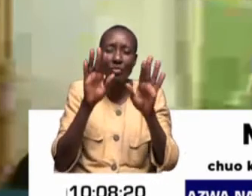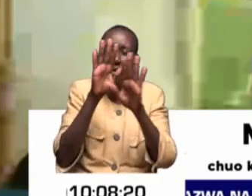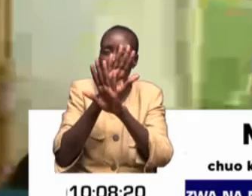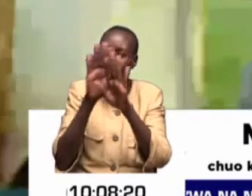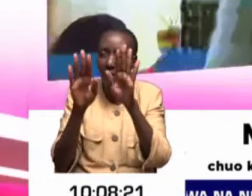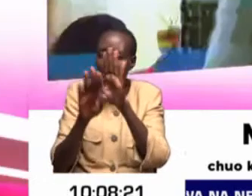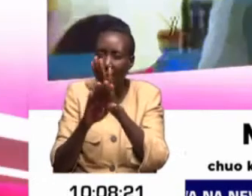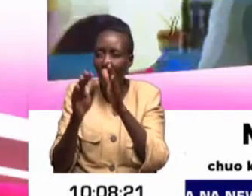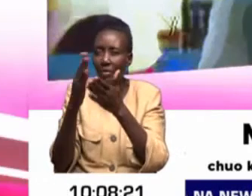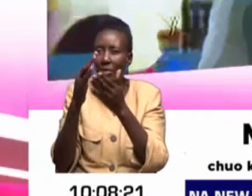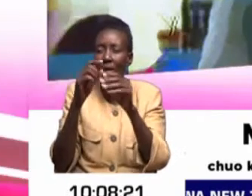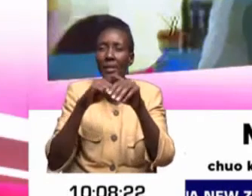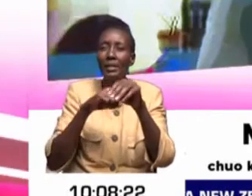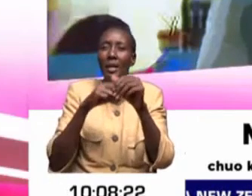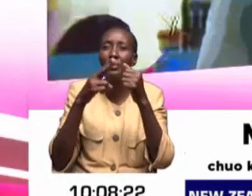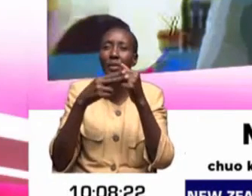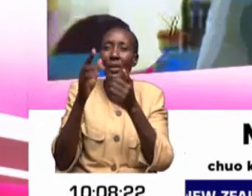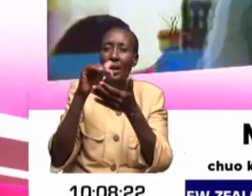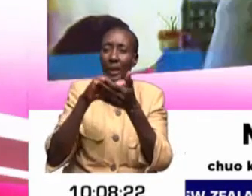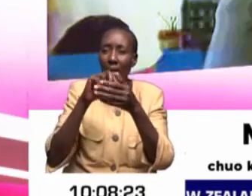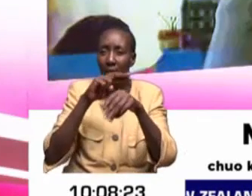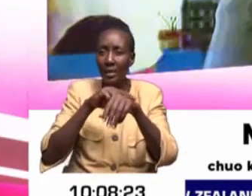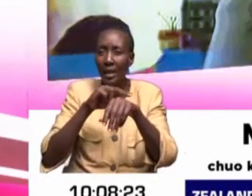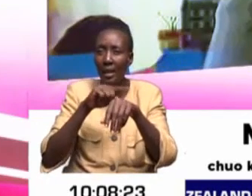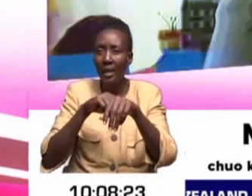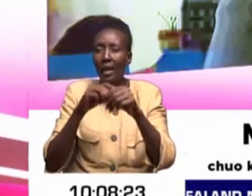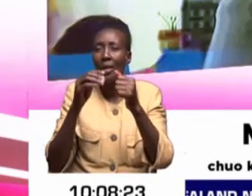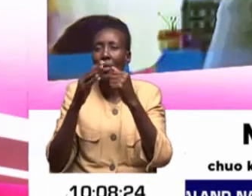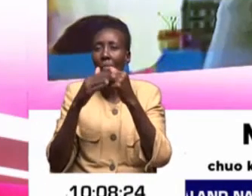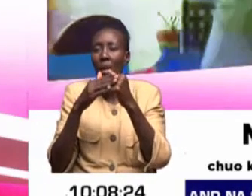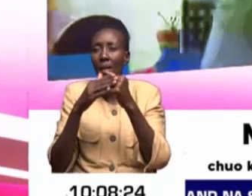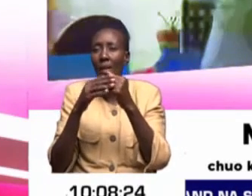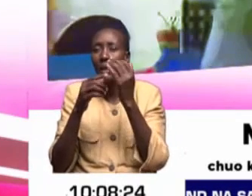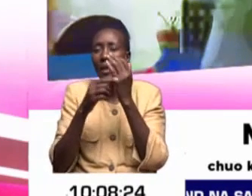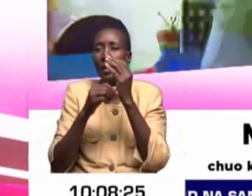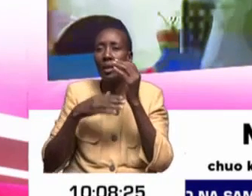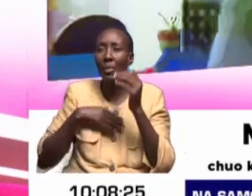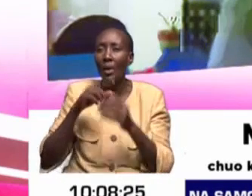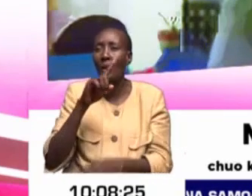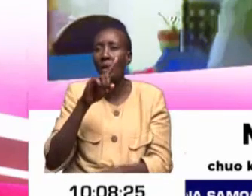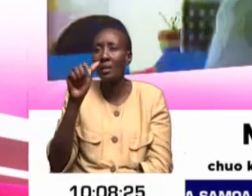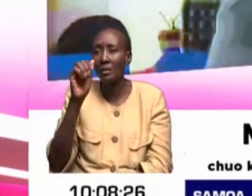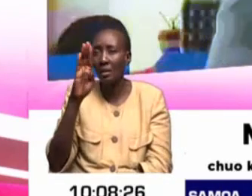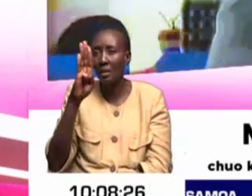ya saa 1 na saa 3 mtawalia. Kutoka upande huu wa pili, mimi ni Zabil Masharia kwa studio.